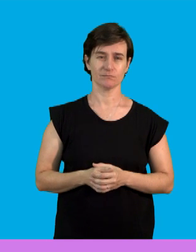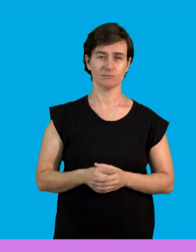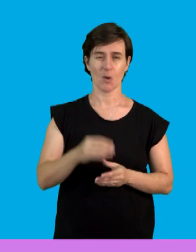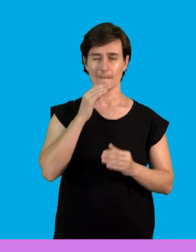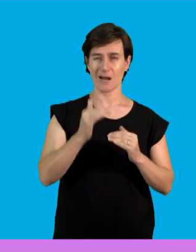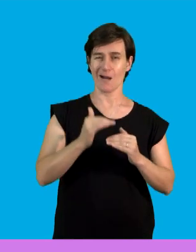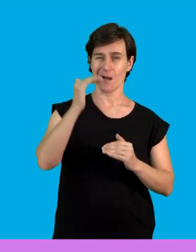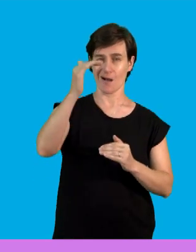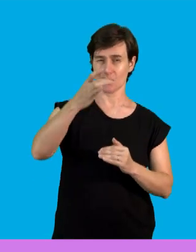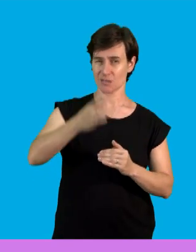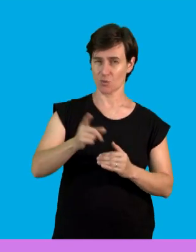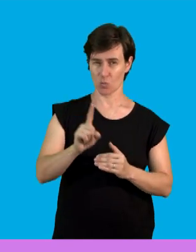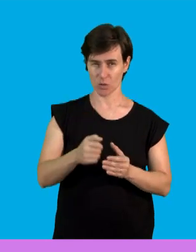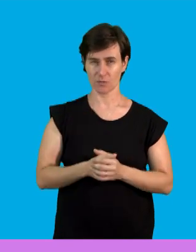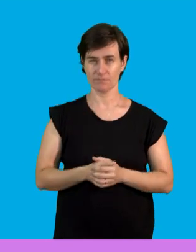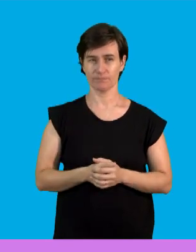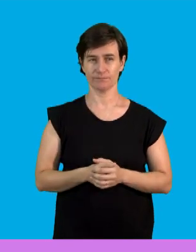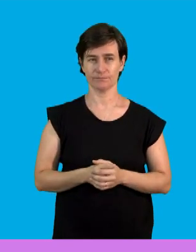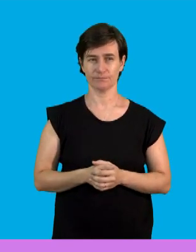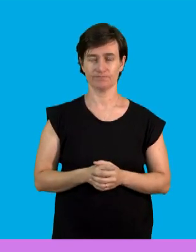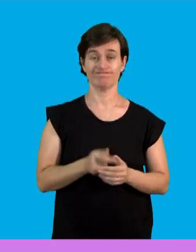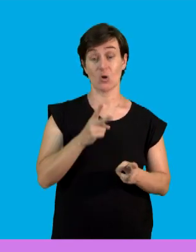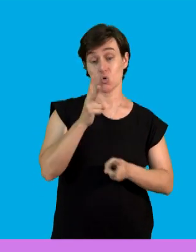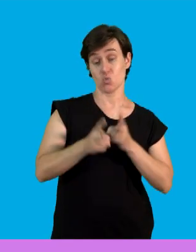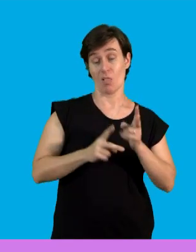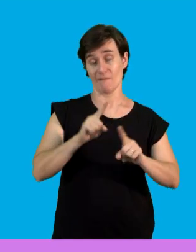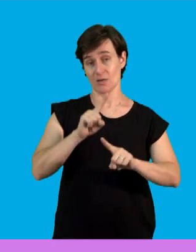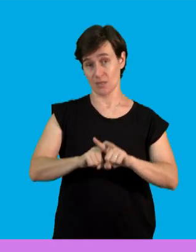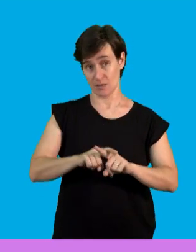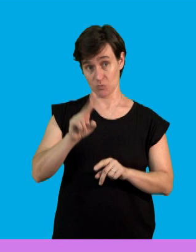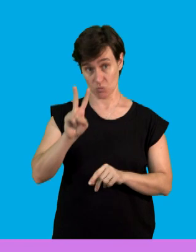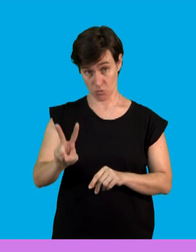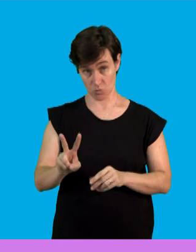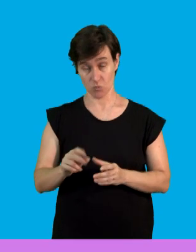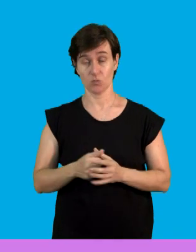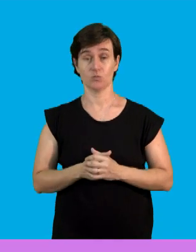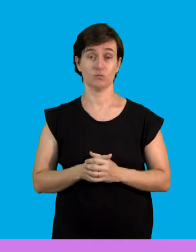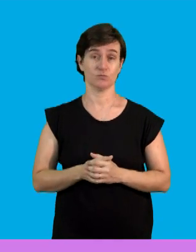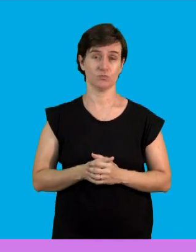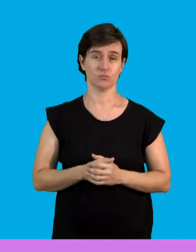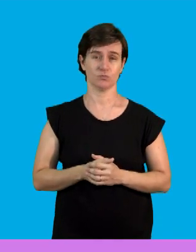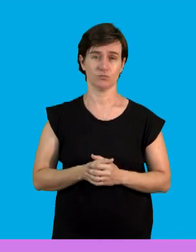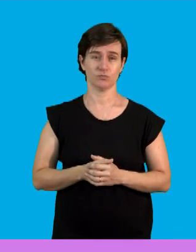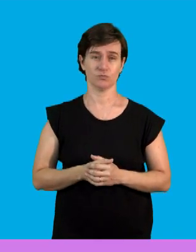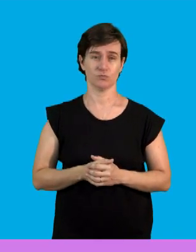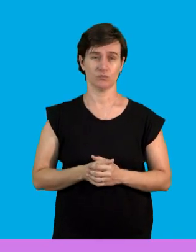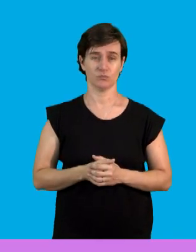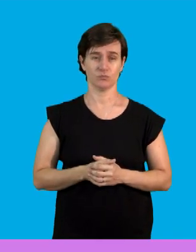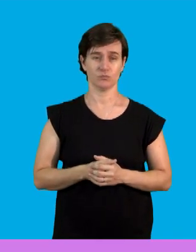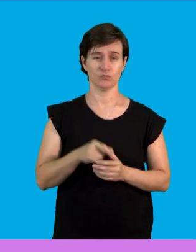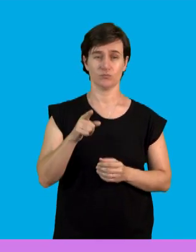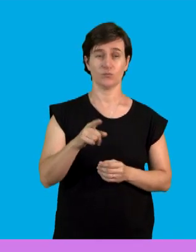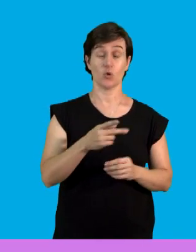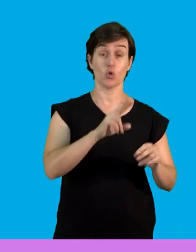therefore, we're working with the height of the tin, and that is 12 centimeters. So it's going to be